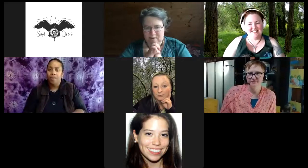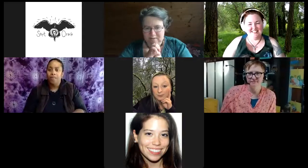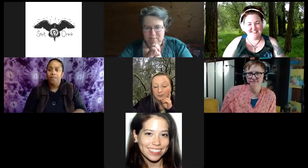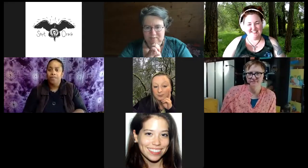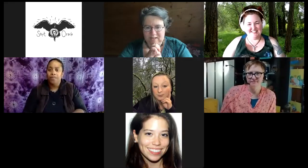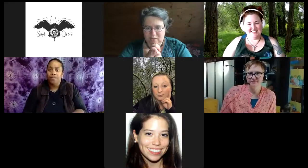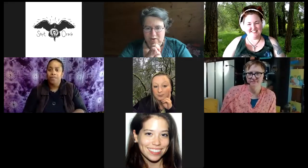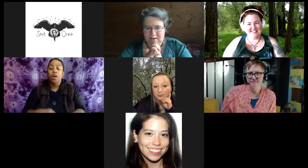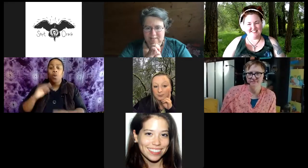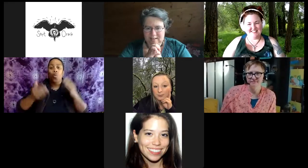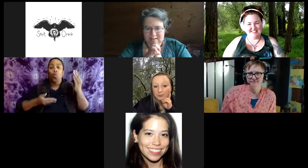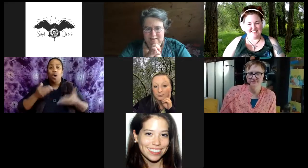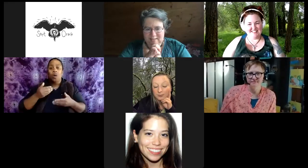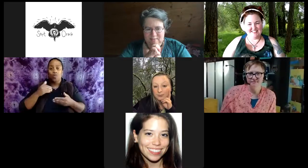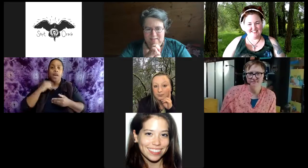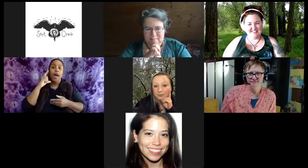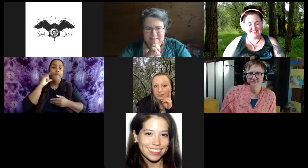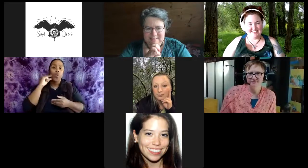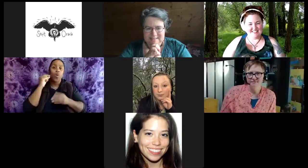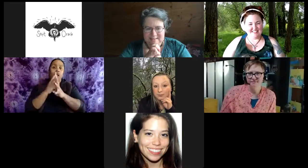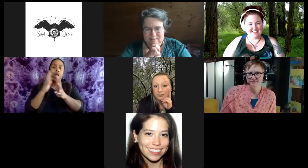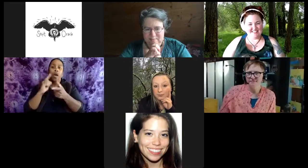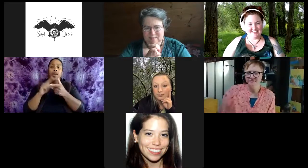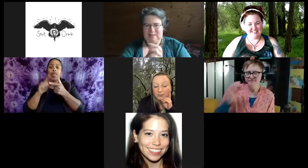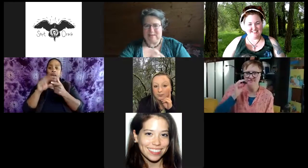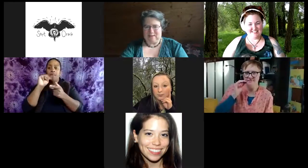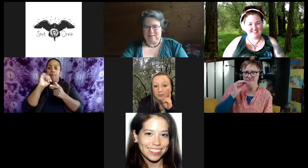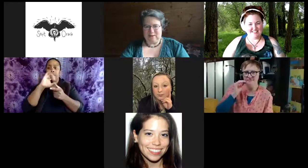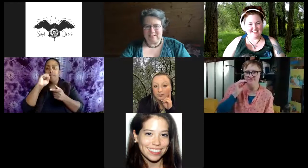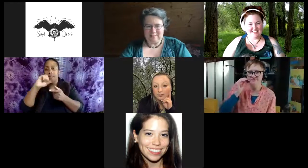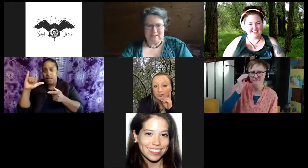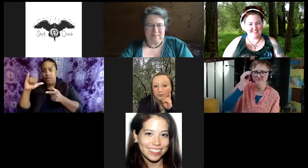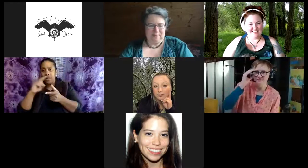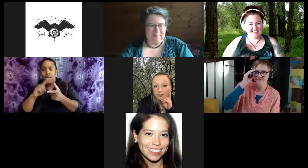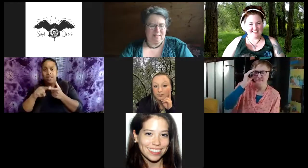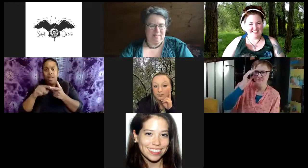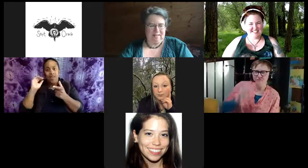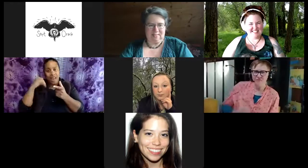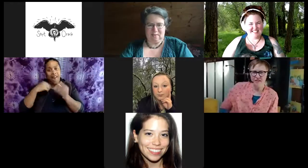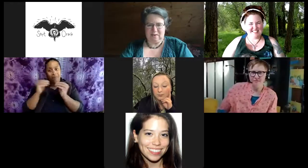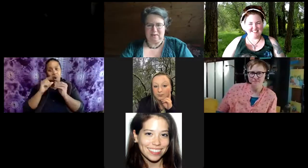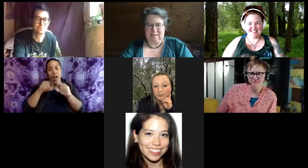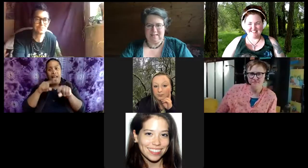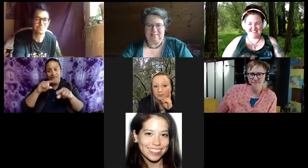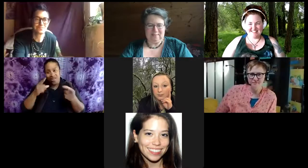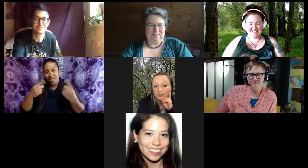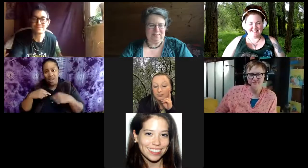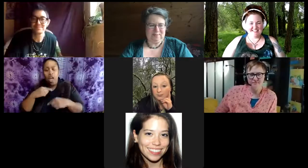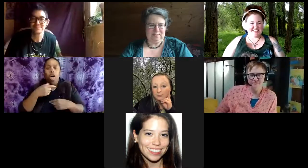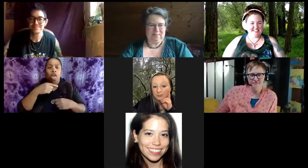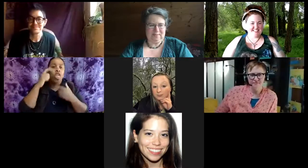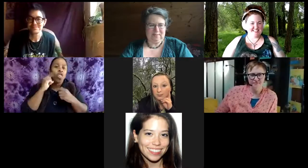You are welcome. We've got Thorne in line, and then we've got Missy, and then you've got more answers coming. All right, Thorne, go ahead.